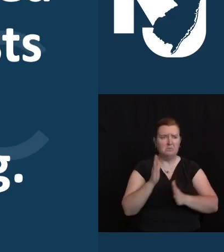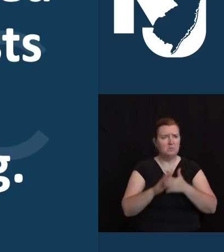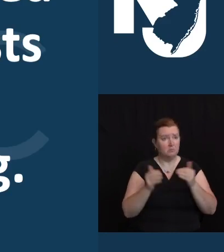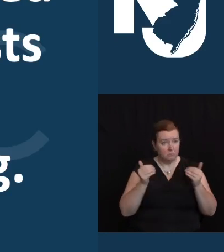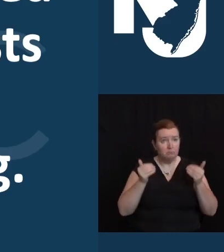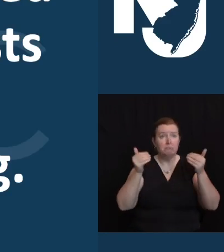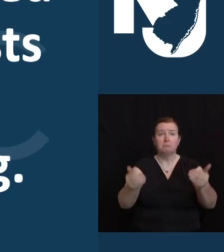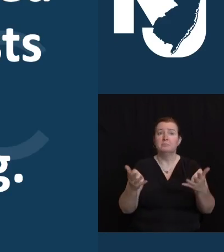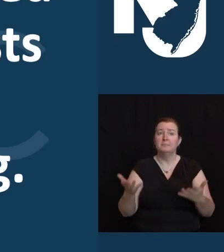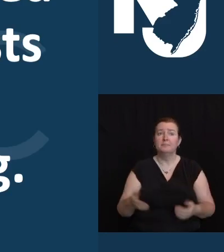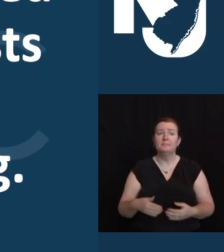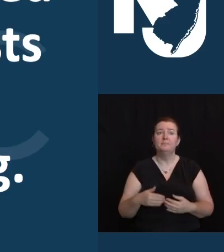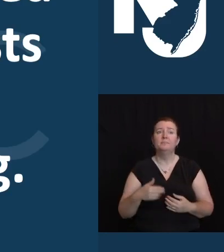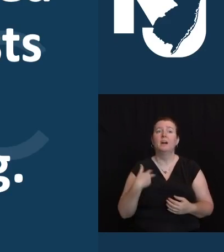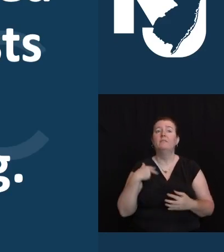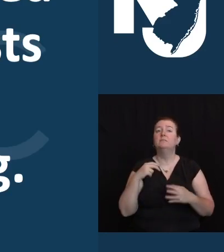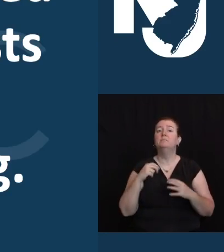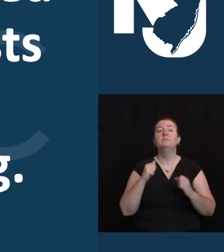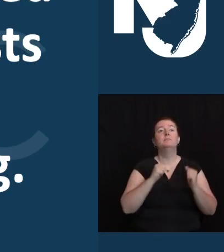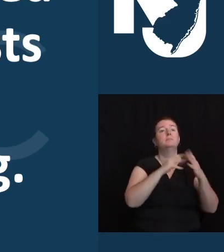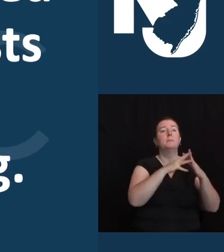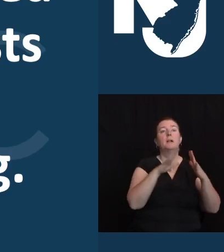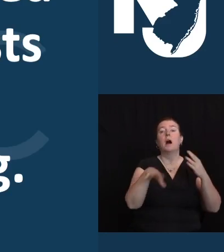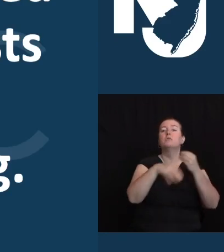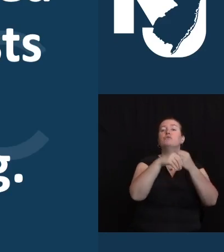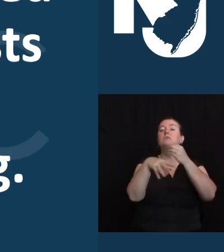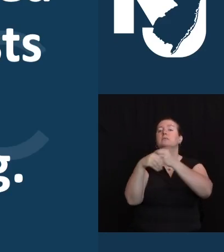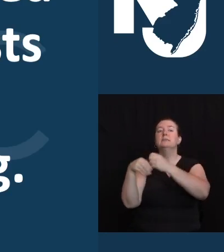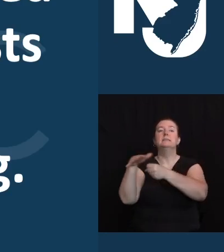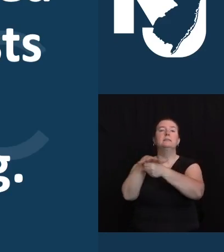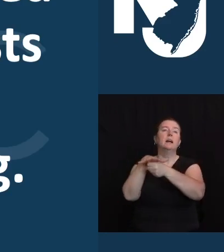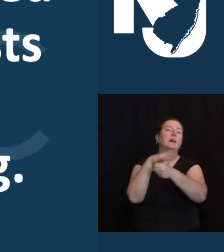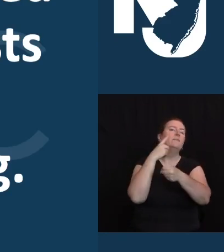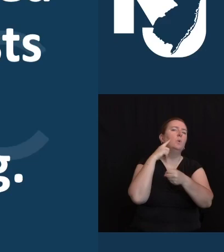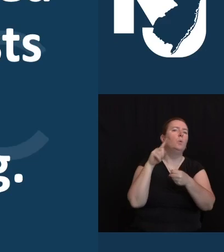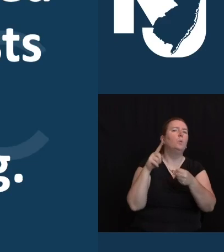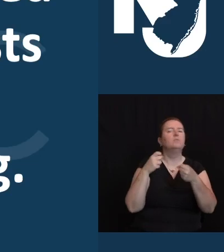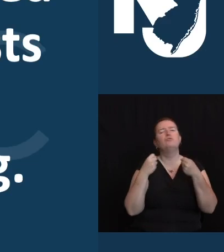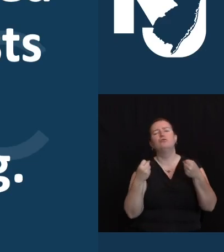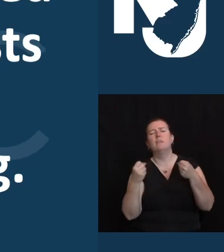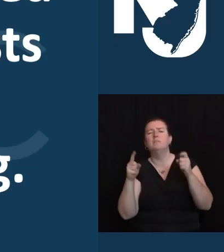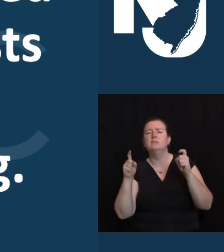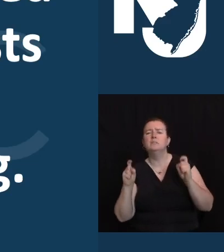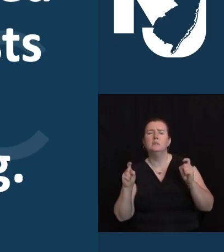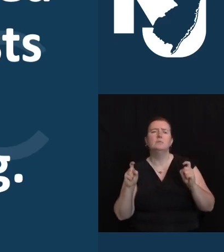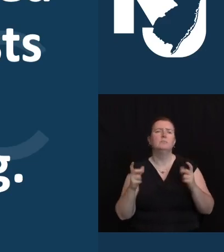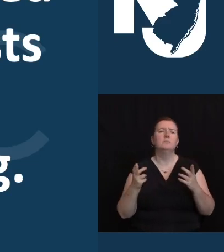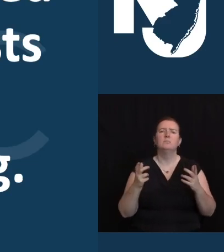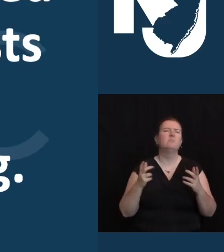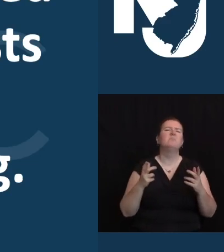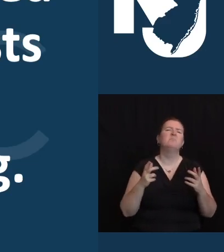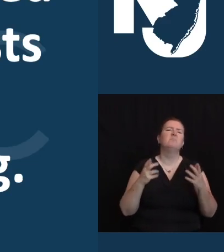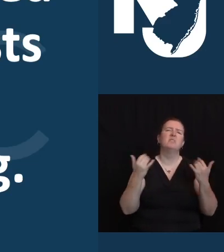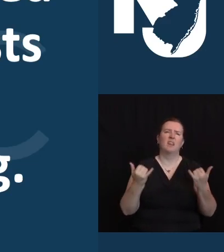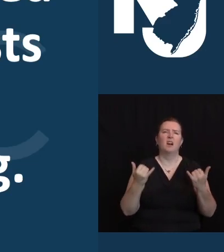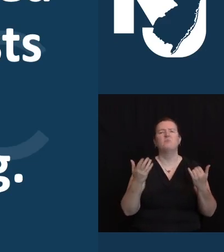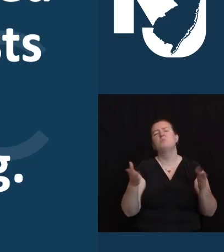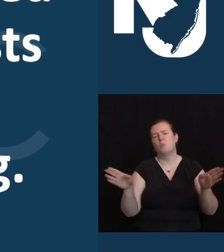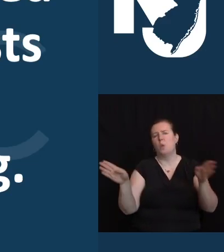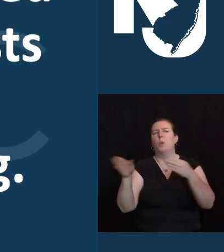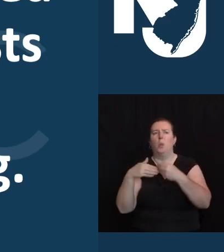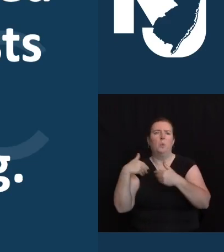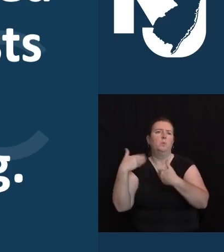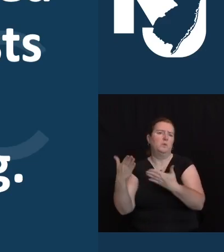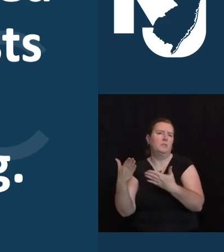additional sites which had opened to administer behind-the-wheel tests and allowing the instructors assigned to those facilities to return to their